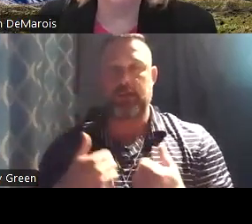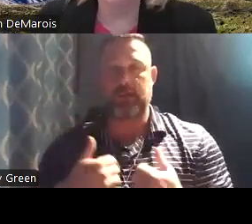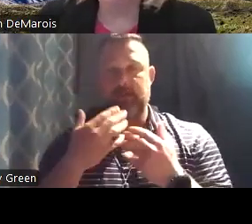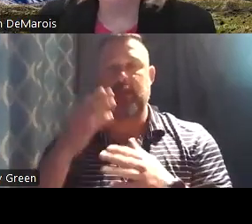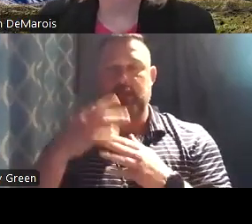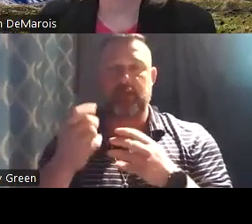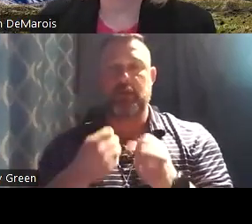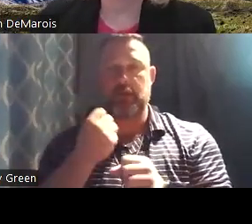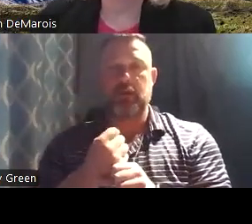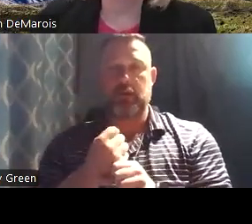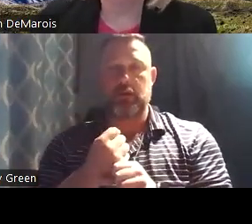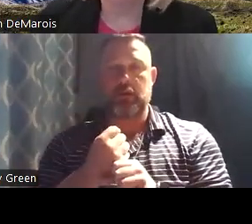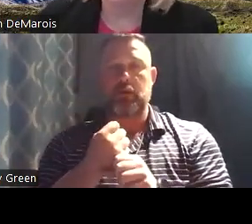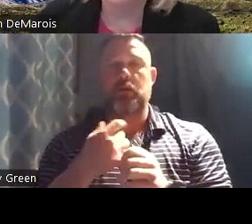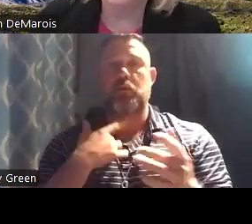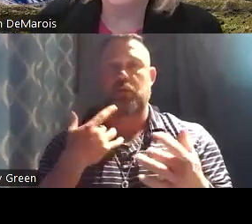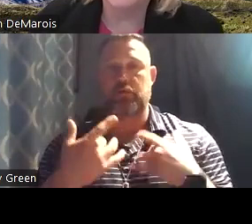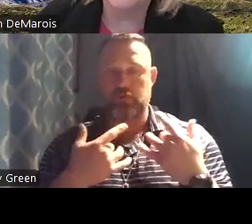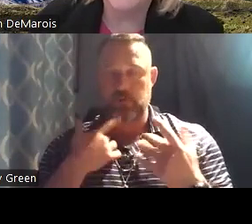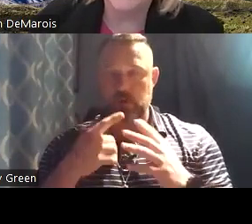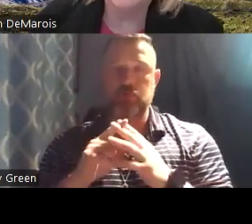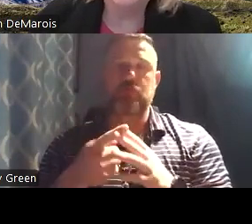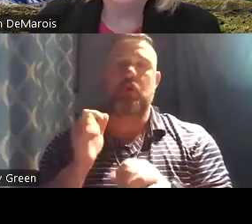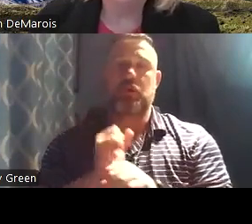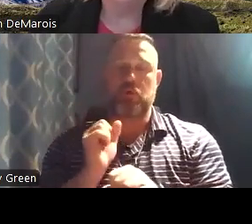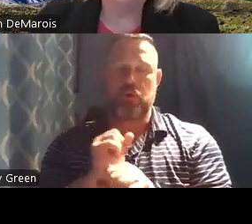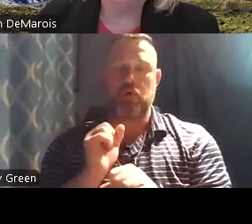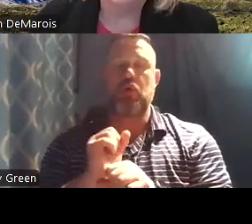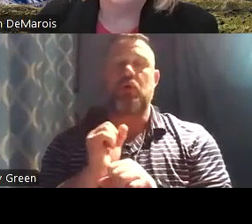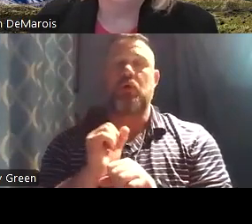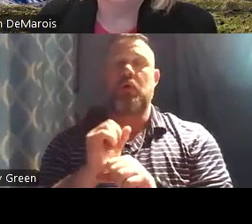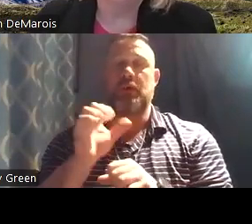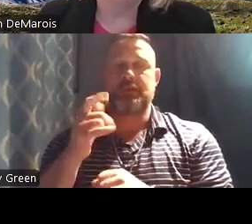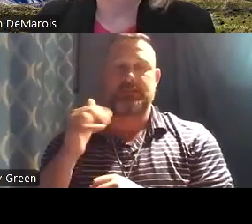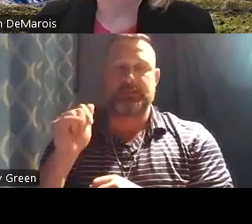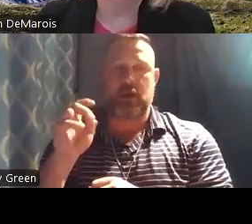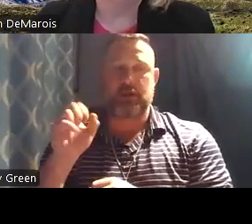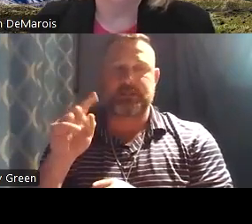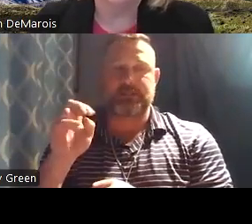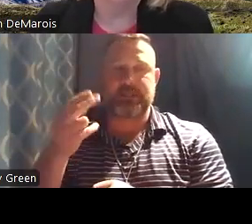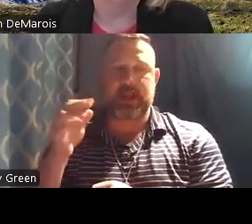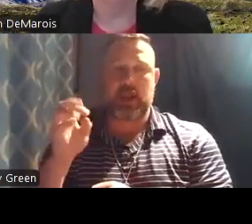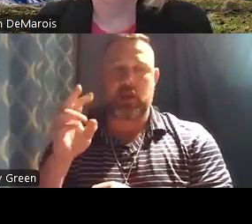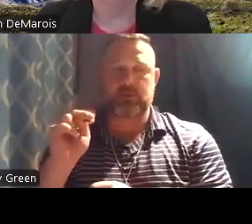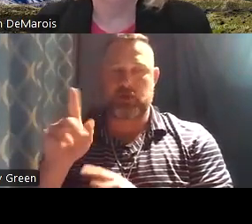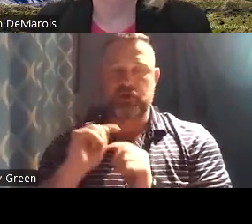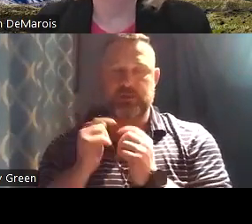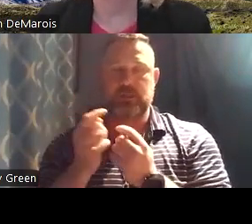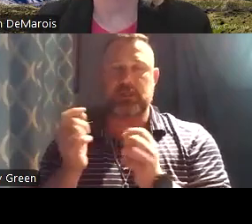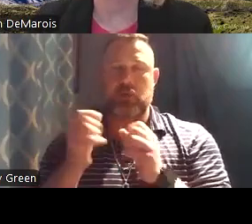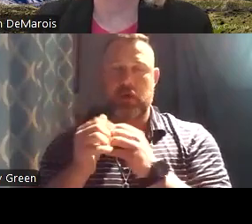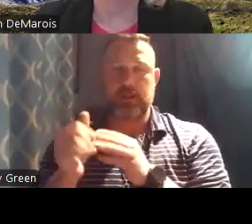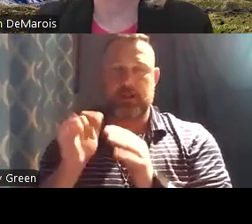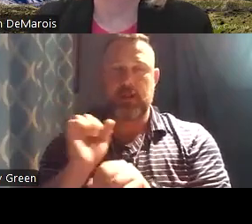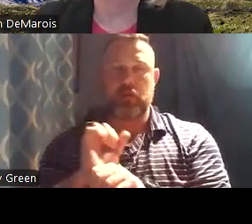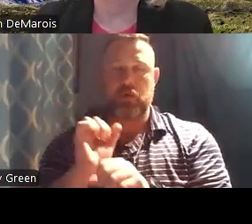the year. We're thrilled and already starting work on that. Sarah Steenhausen and her team are leading that work. It was